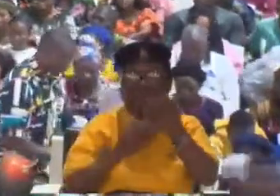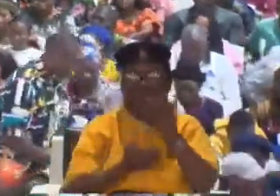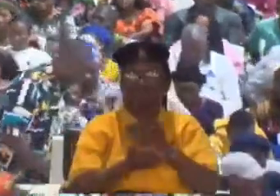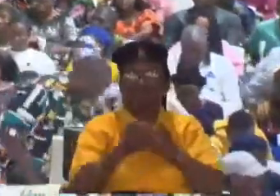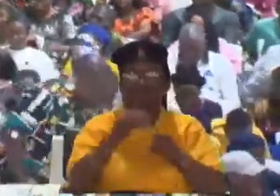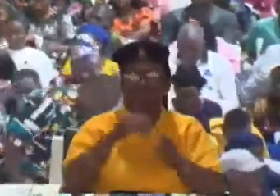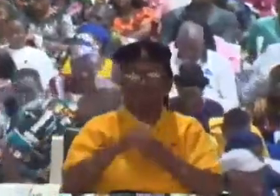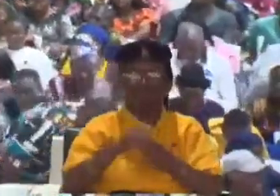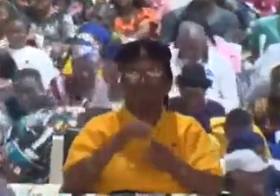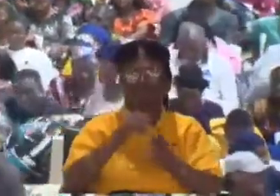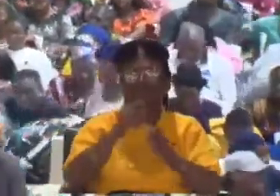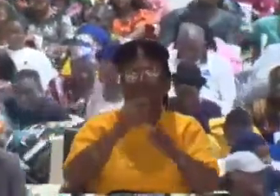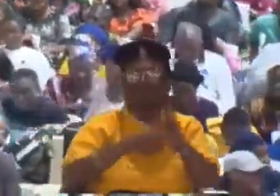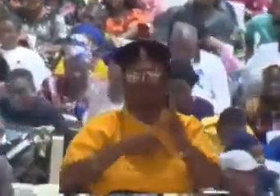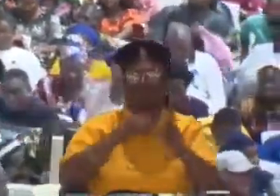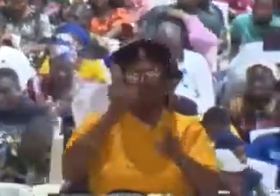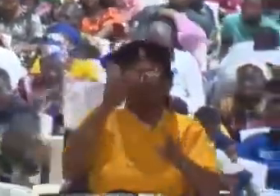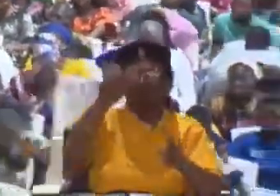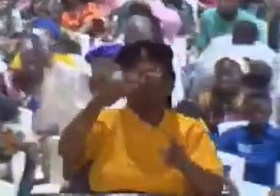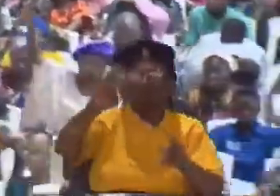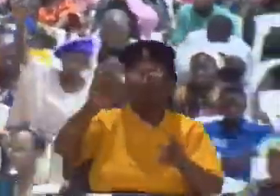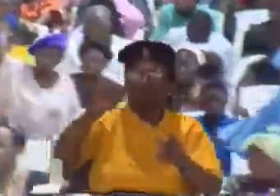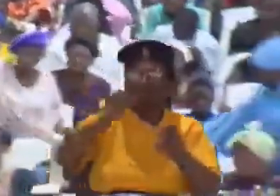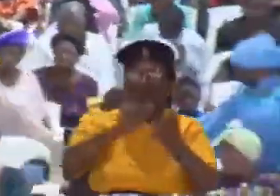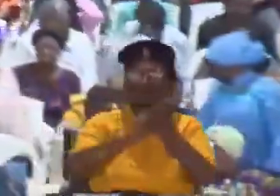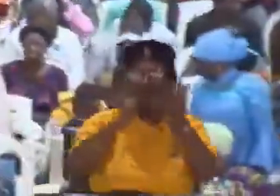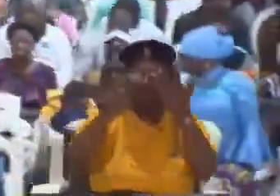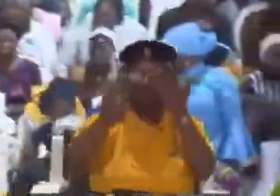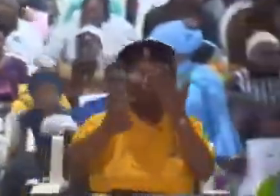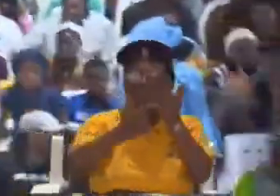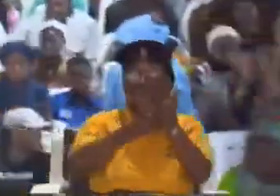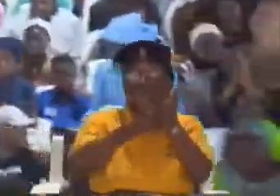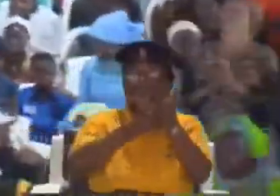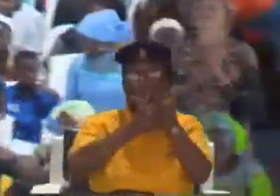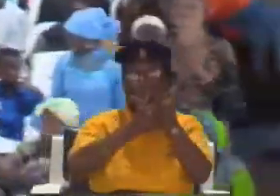August. Afi awon ti a bi ni osu kejo.